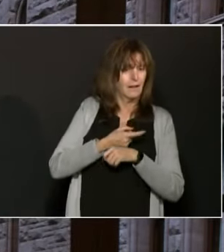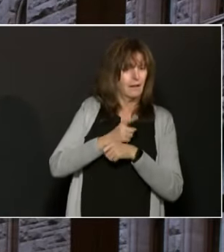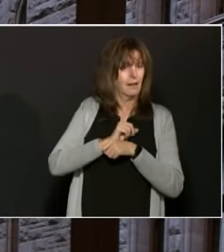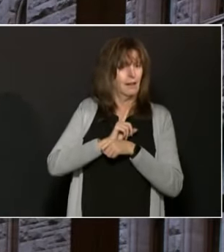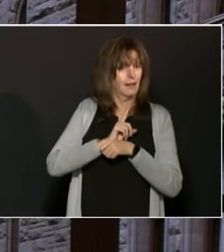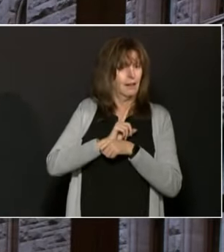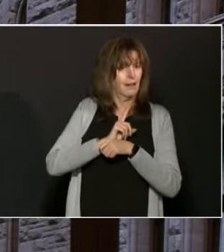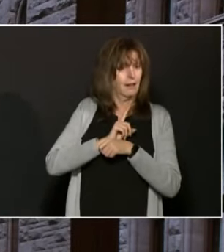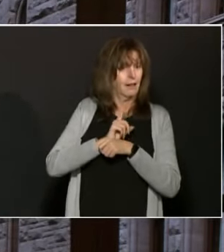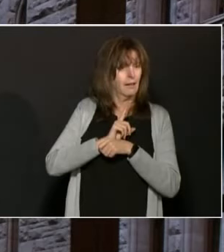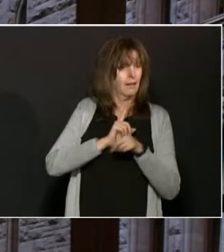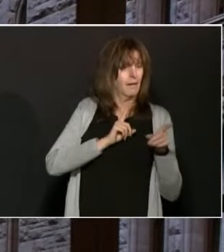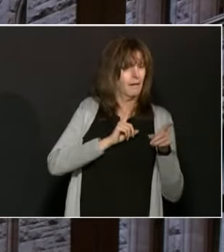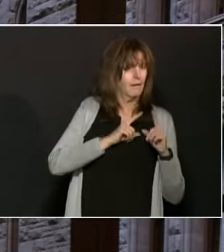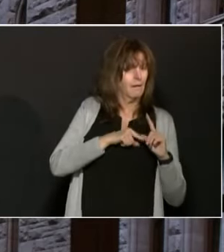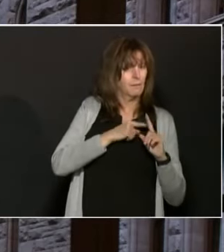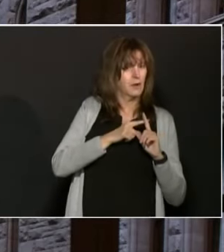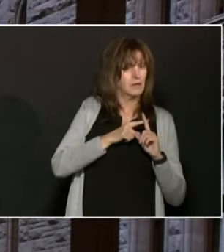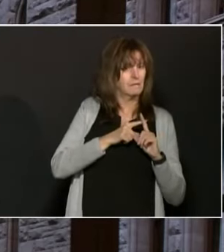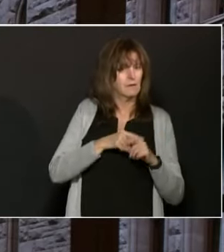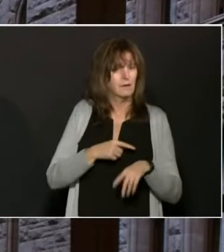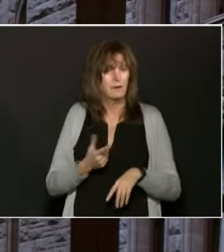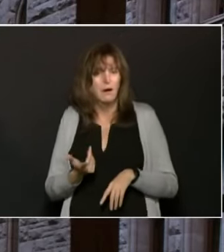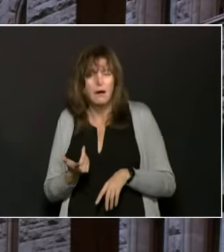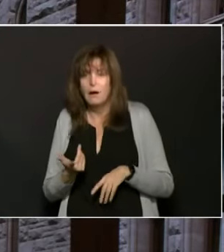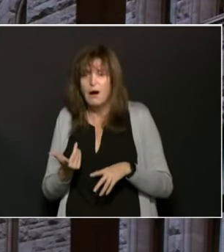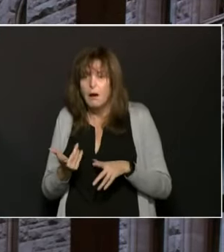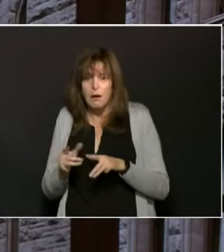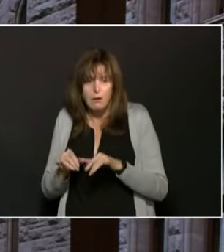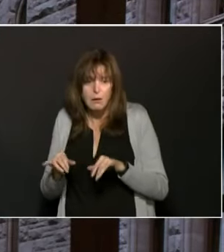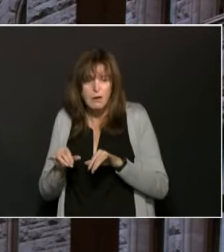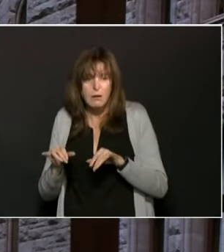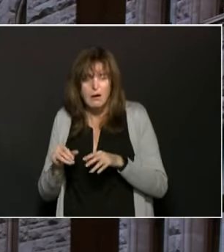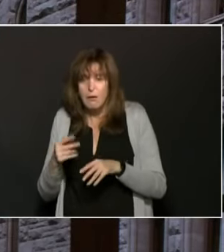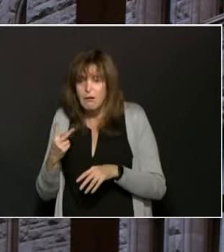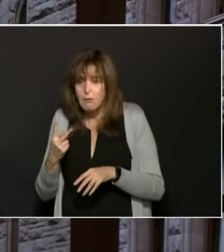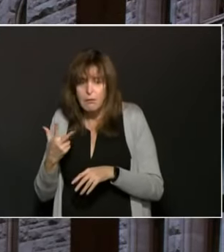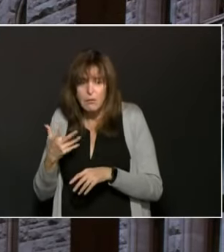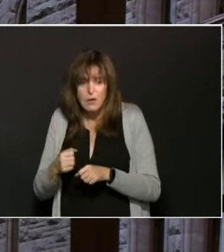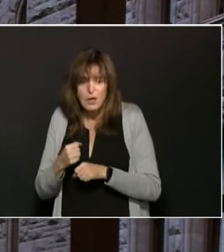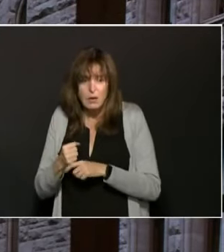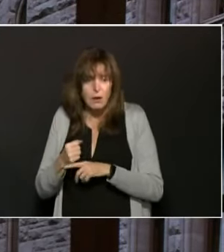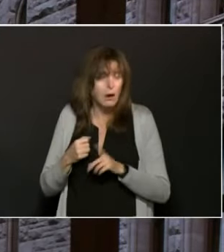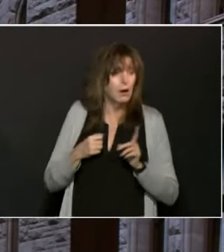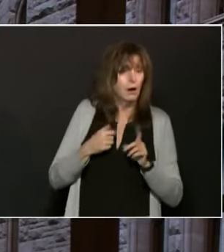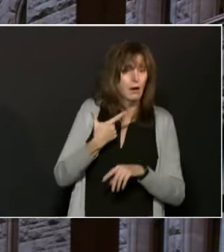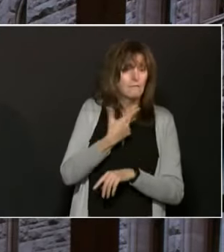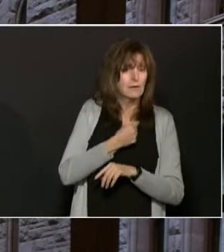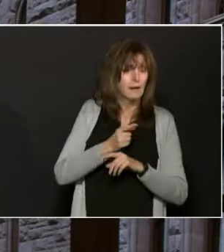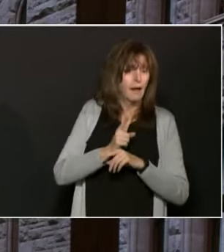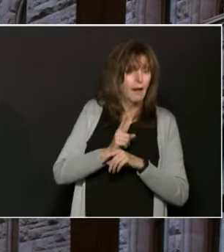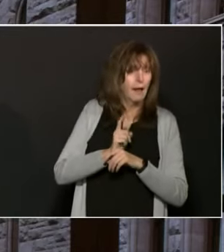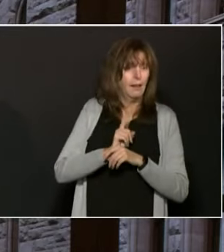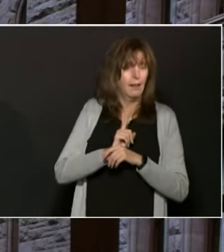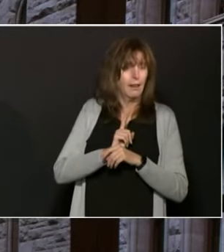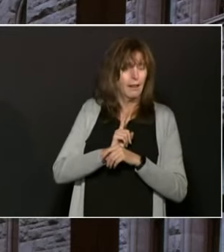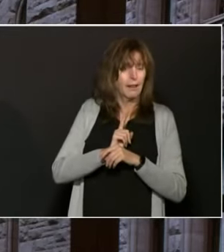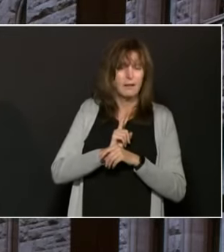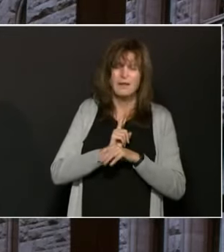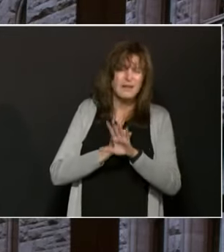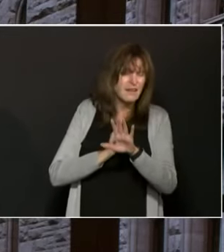sometimes lifts the fatigue. People say, okay, the finish line is getting close. Let's stay the task. So I think that's an important